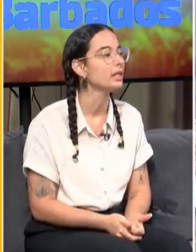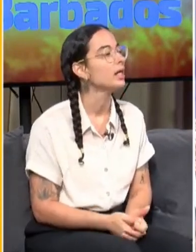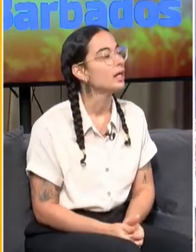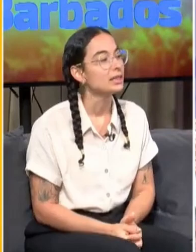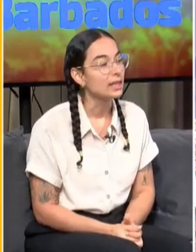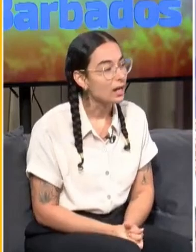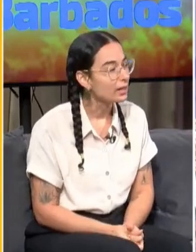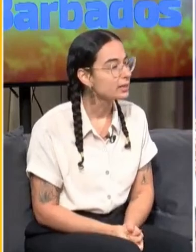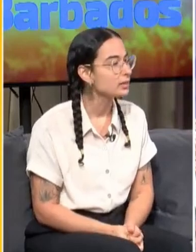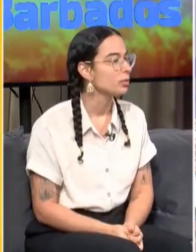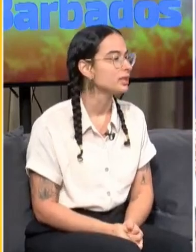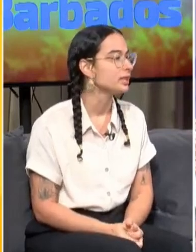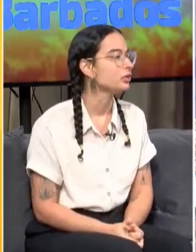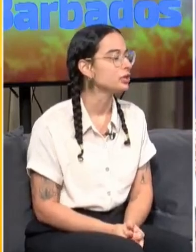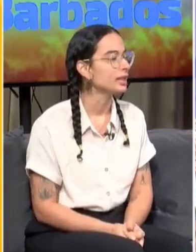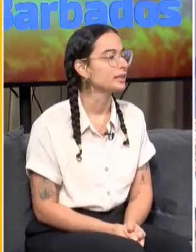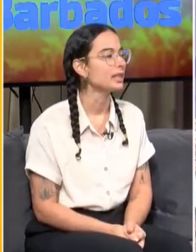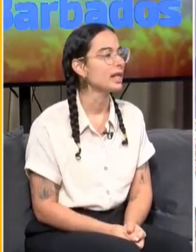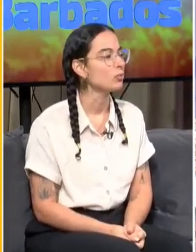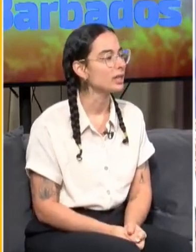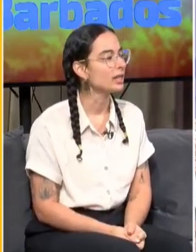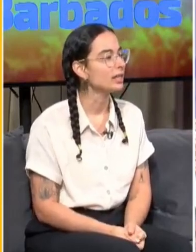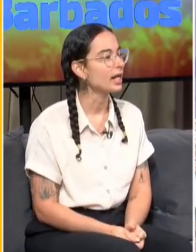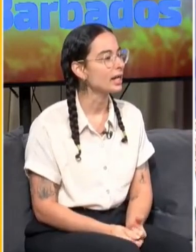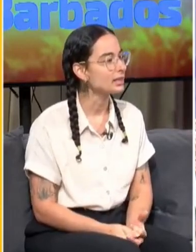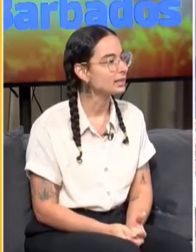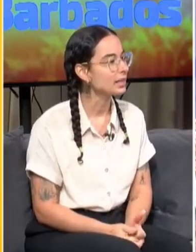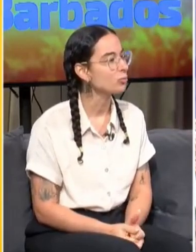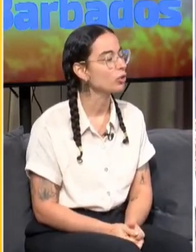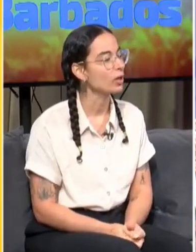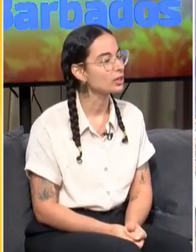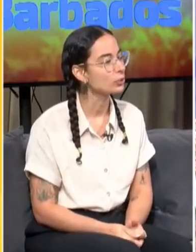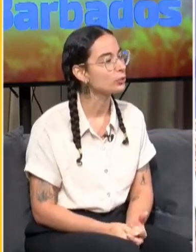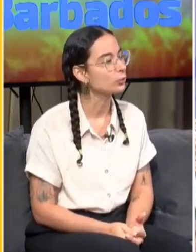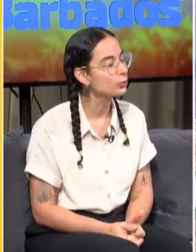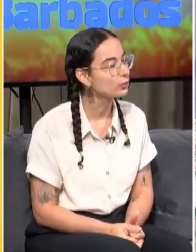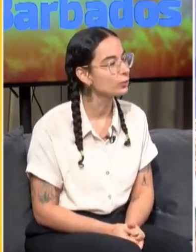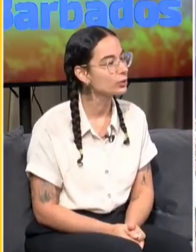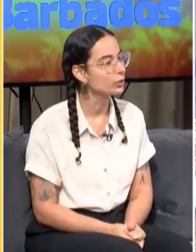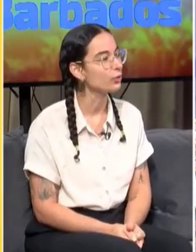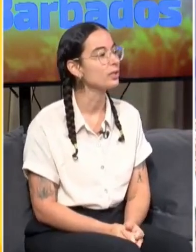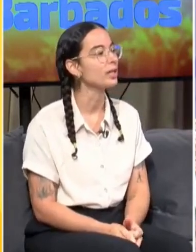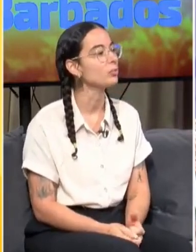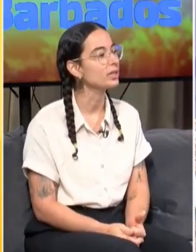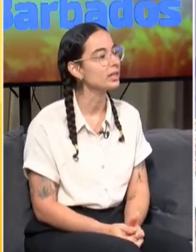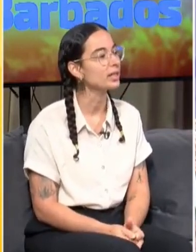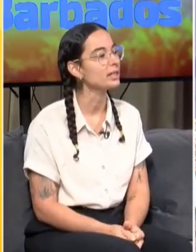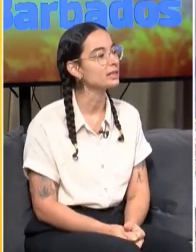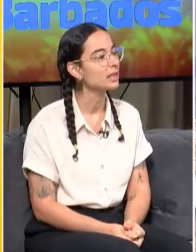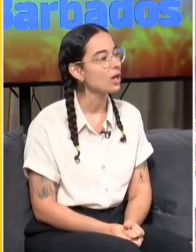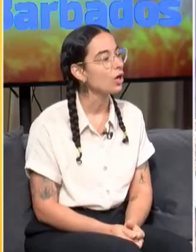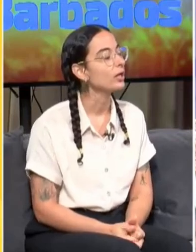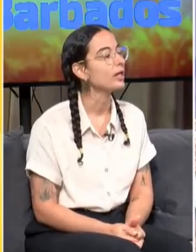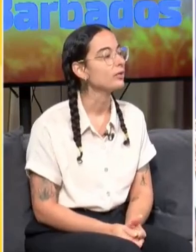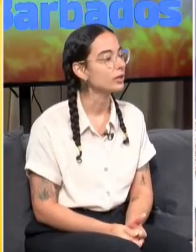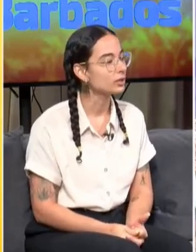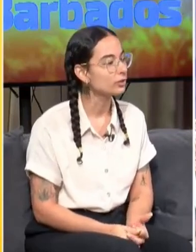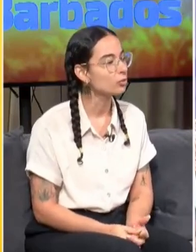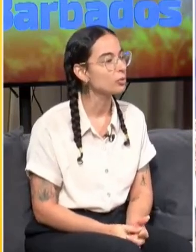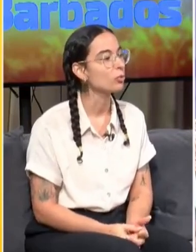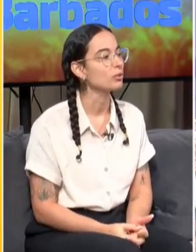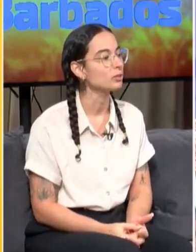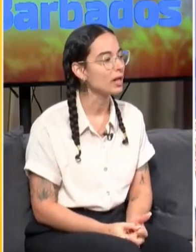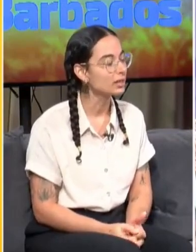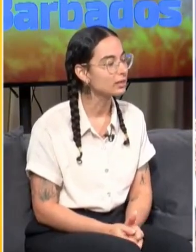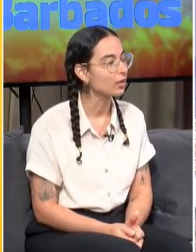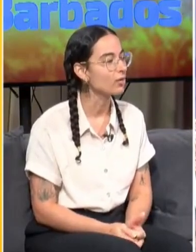Basic signs, basic understandings, and that way as they progress through schools, they realize, okay, there's a little